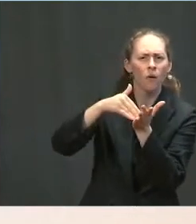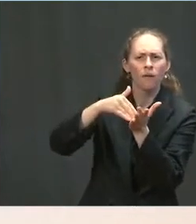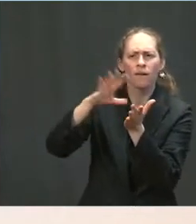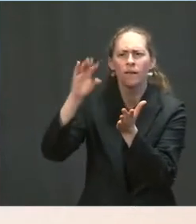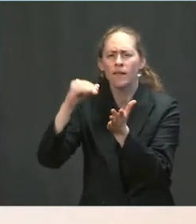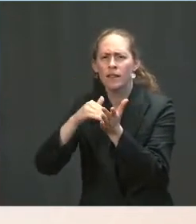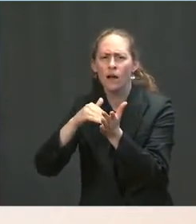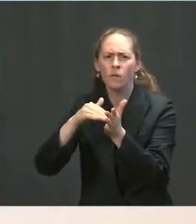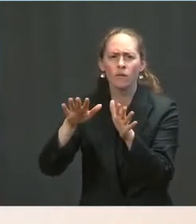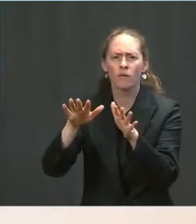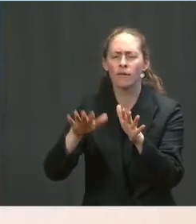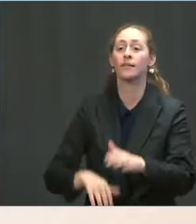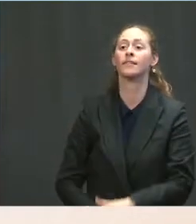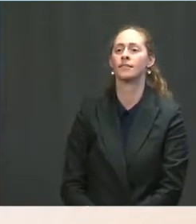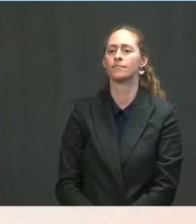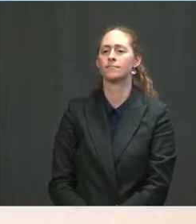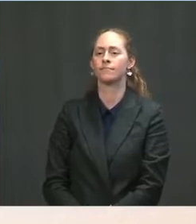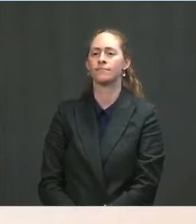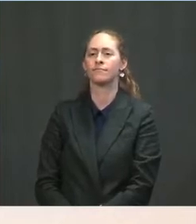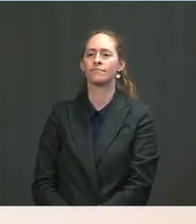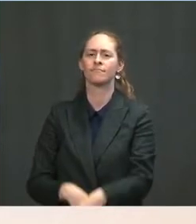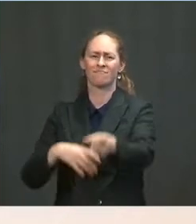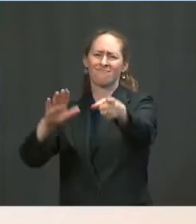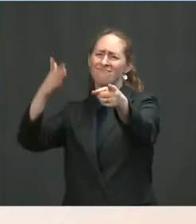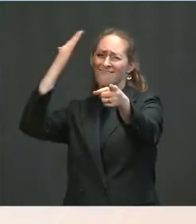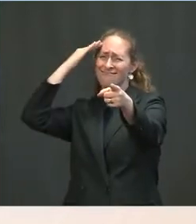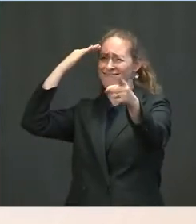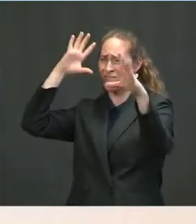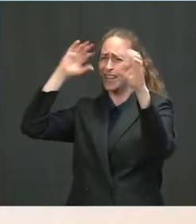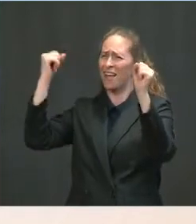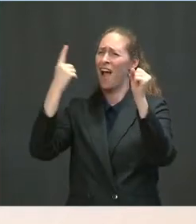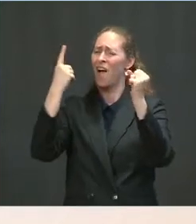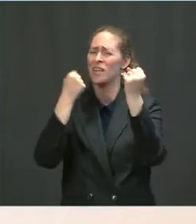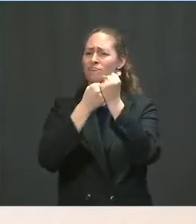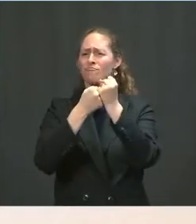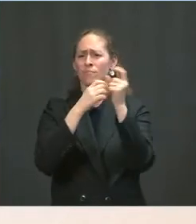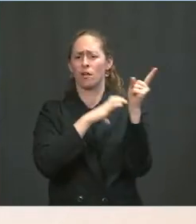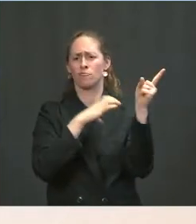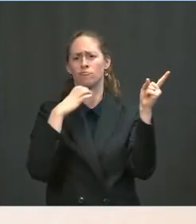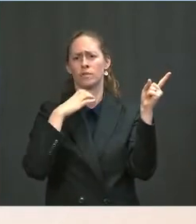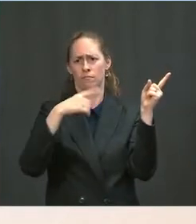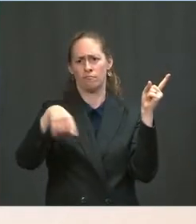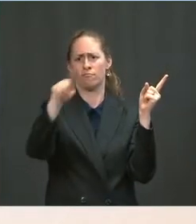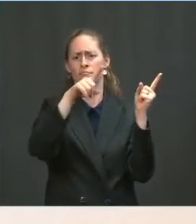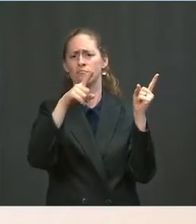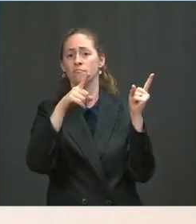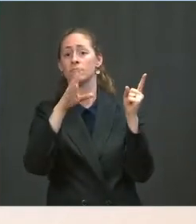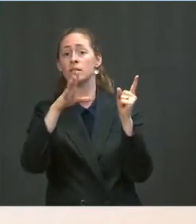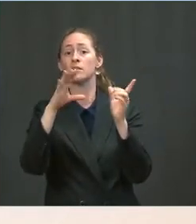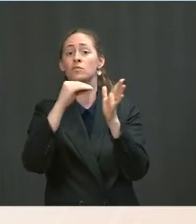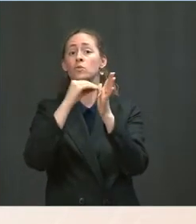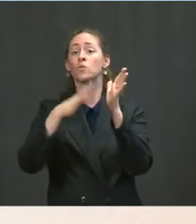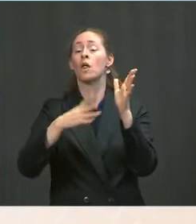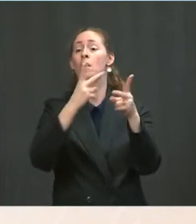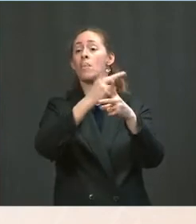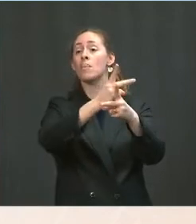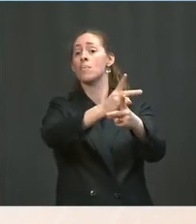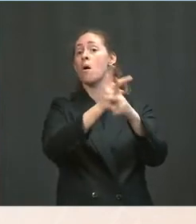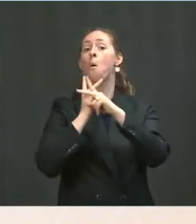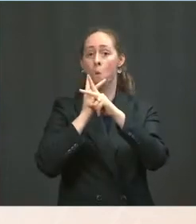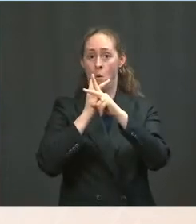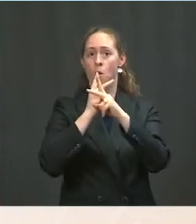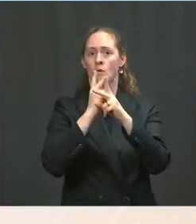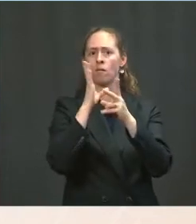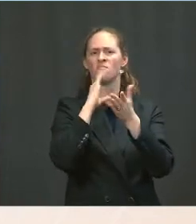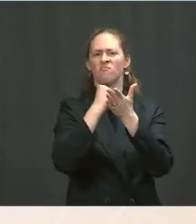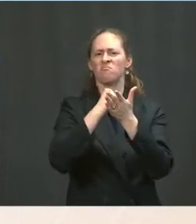as you know, supports Congress providing 10,000 in student relief and debt relief, and he continues to look into what the debt relief actions